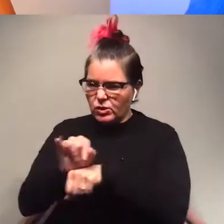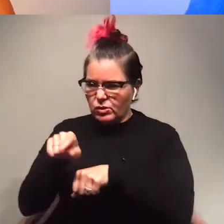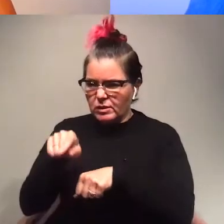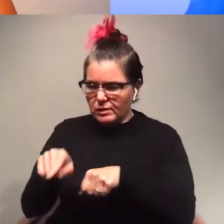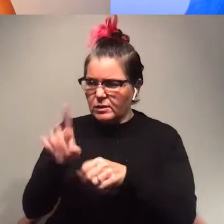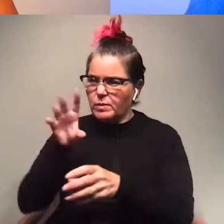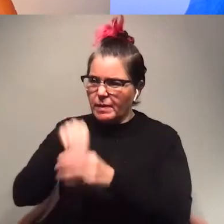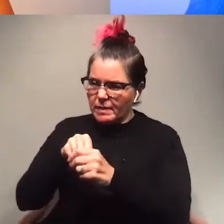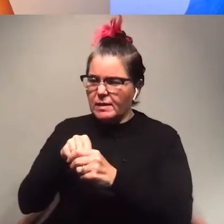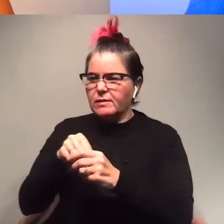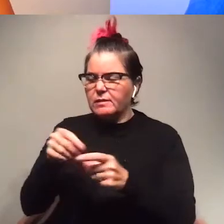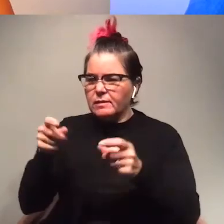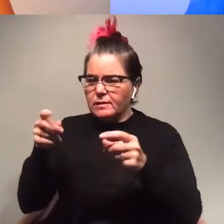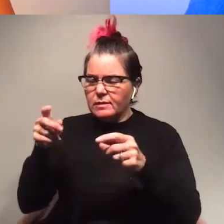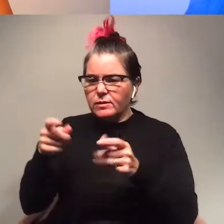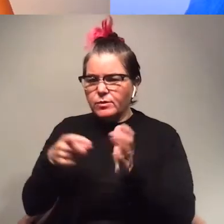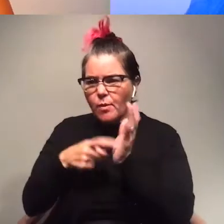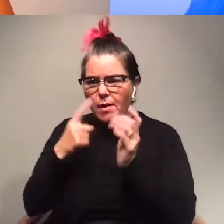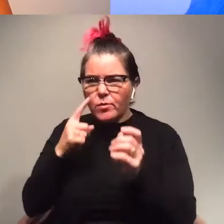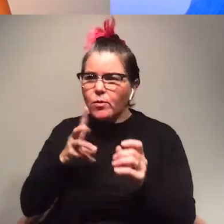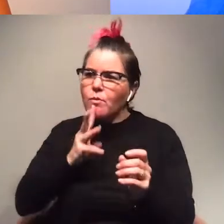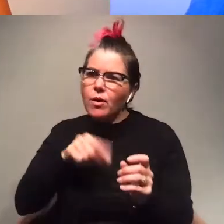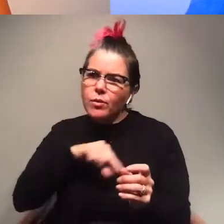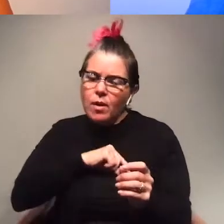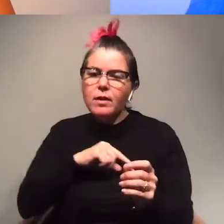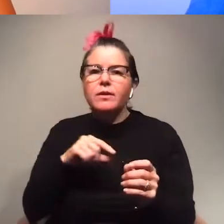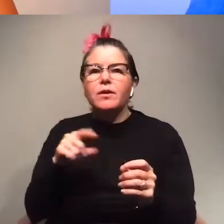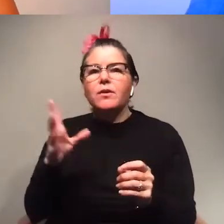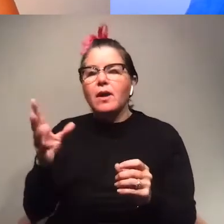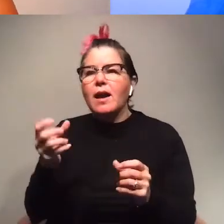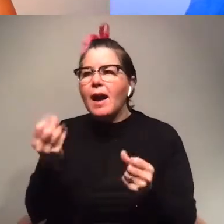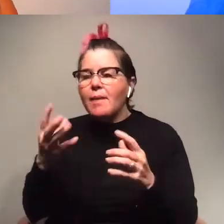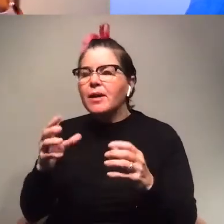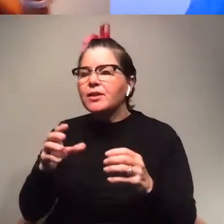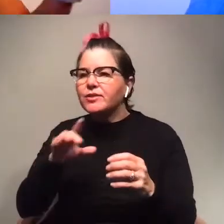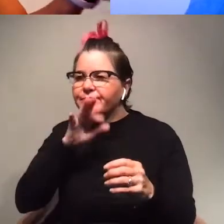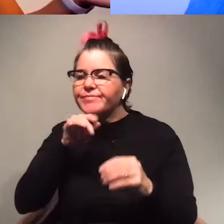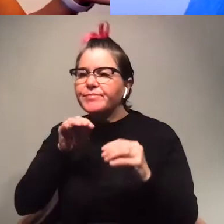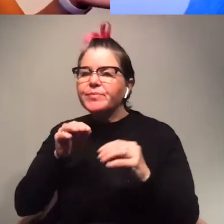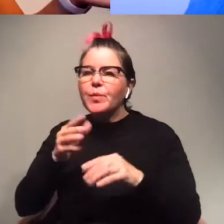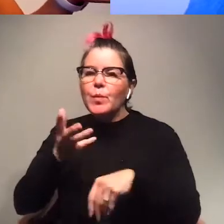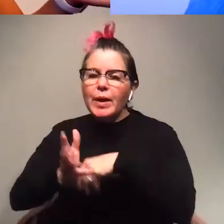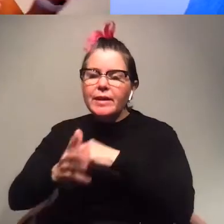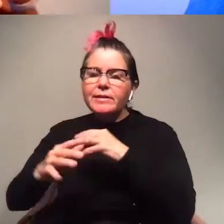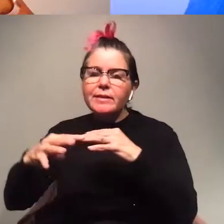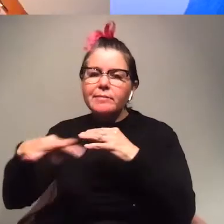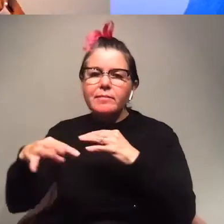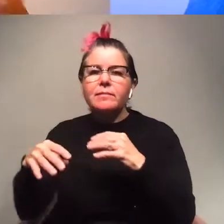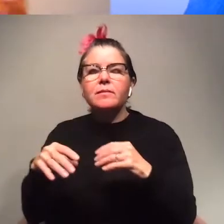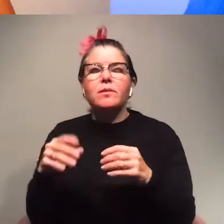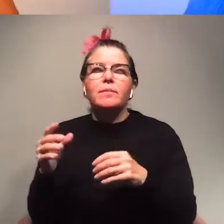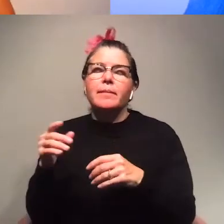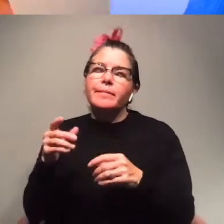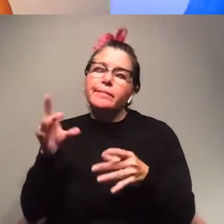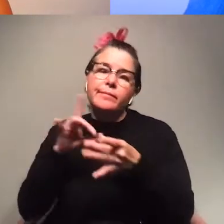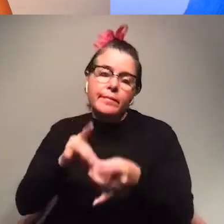within the limits of like how good their water is, or like how much waste they're emitting. Or you know, work in the air, on the air side, or just